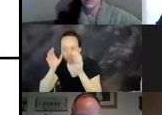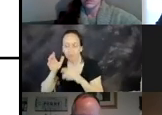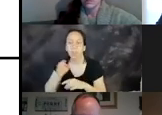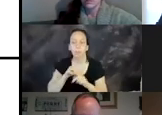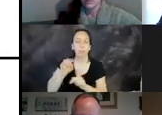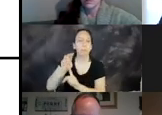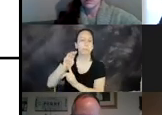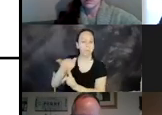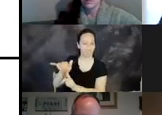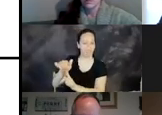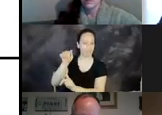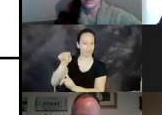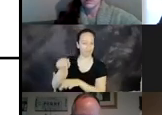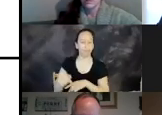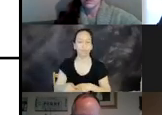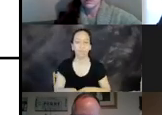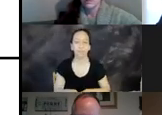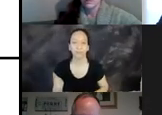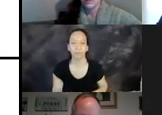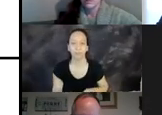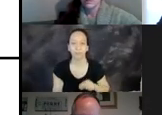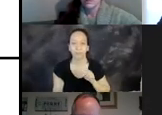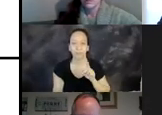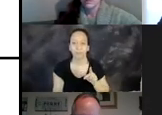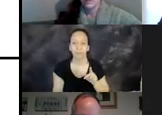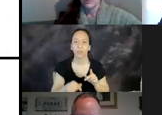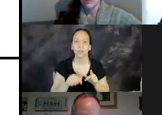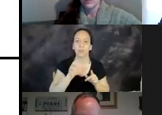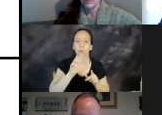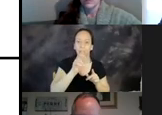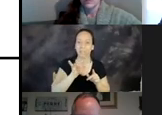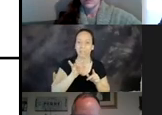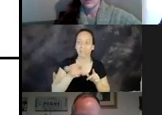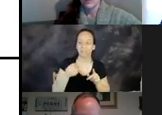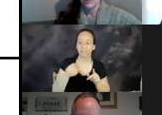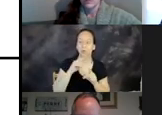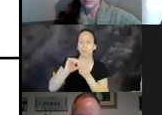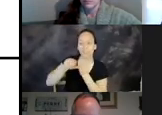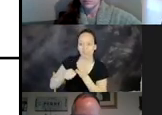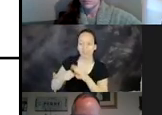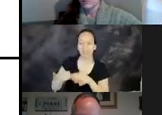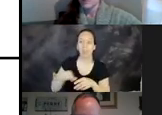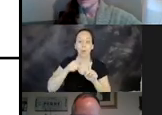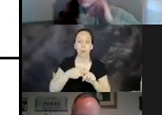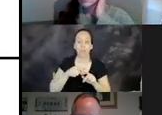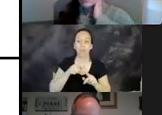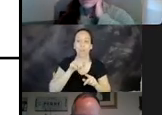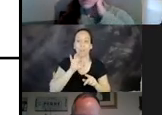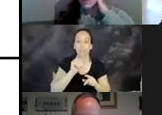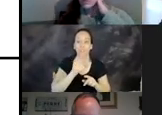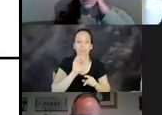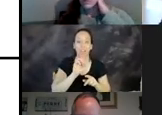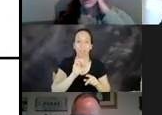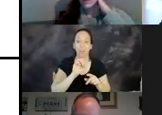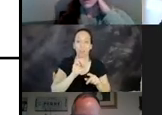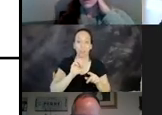And so I think the important thing, I'll just reiterate what Anthony said, is once fare transformation has really been fully implemented, we'll unlock a